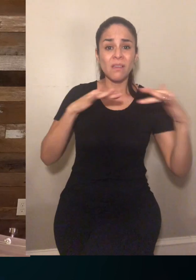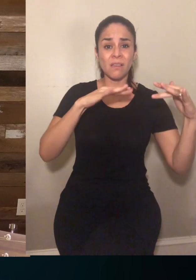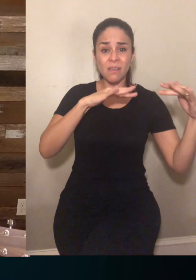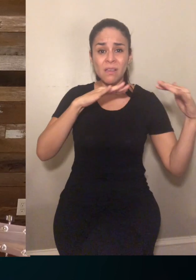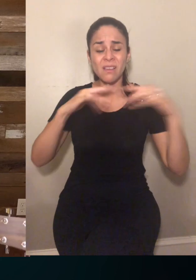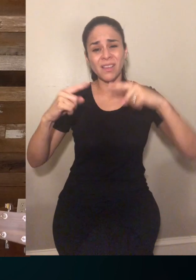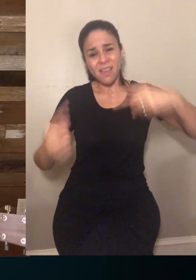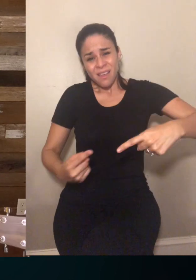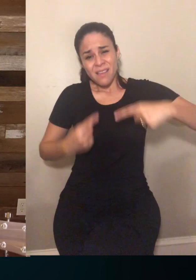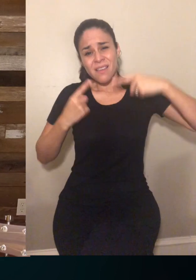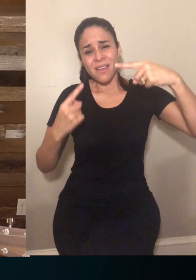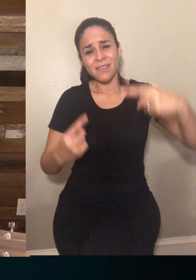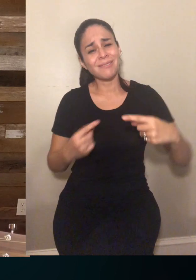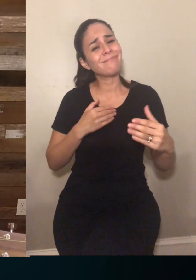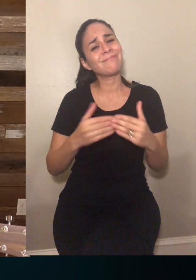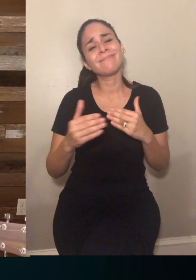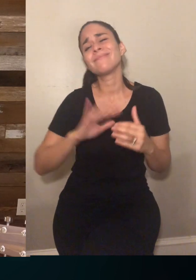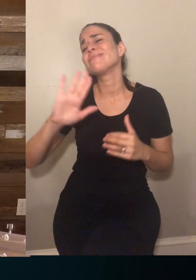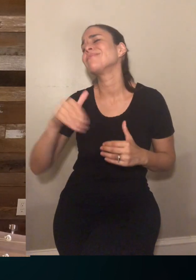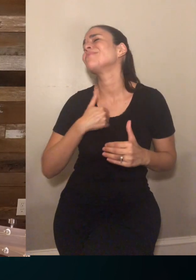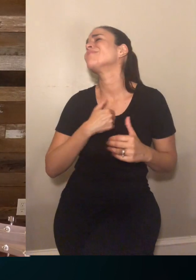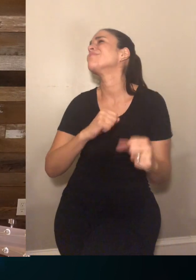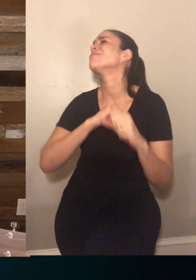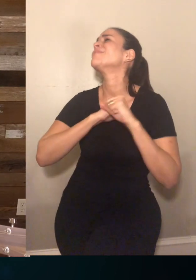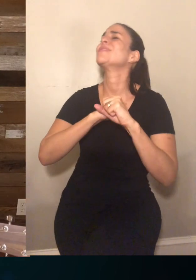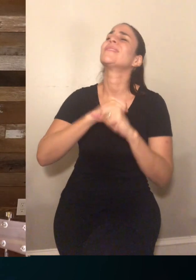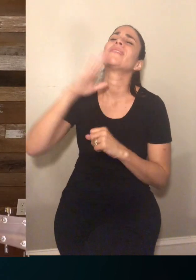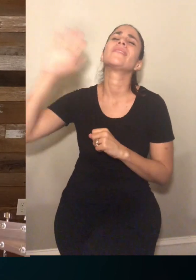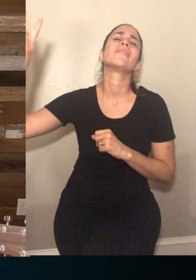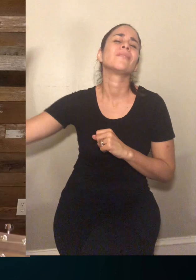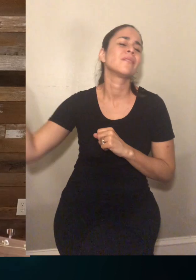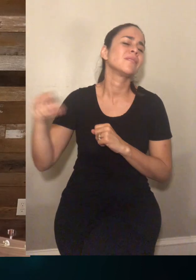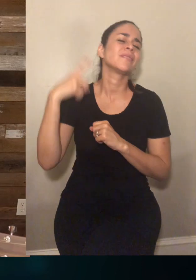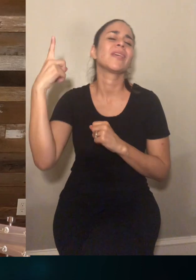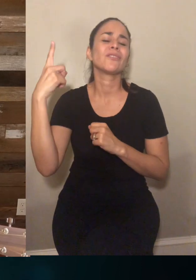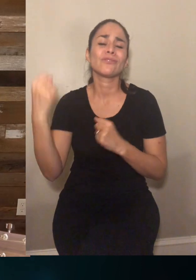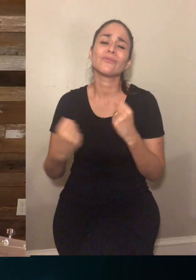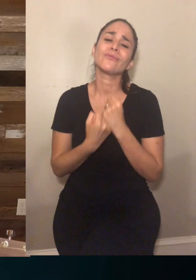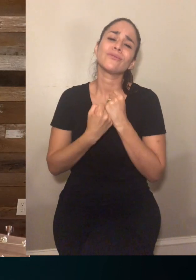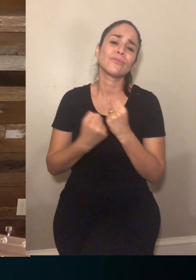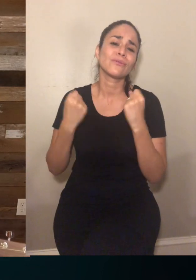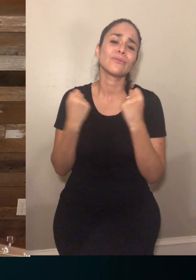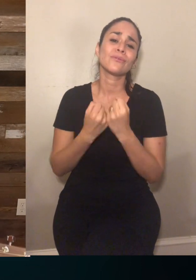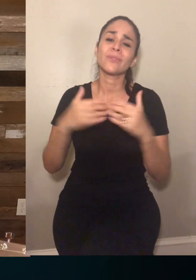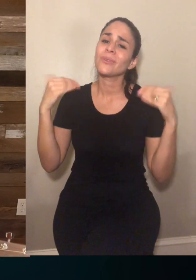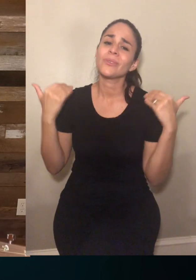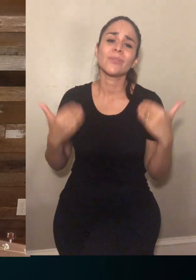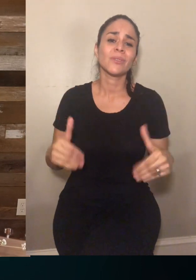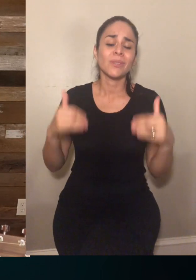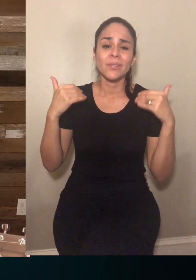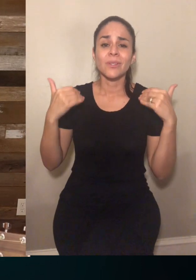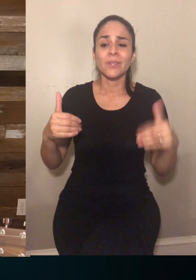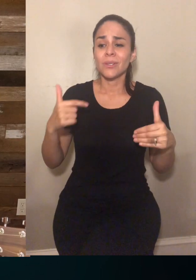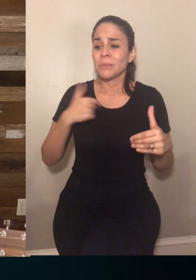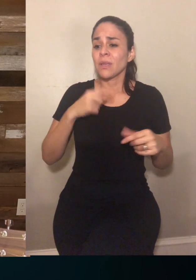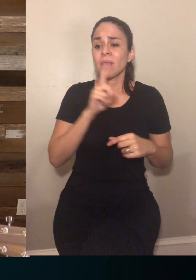war, you guard my soul. You alone are the anchor when the